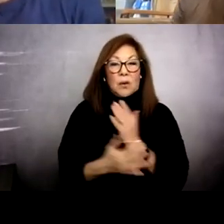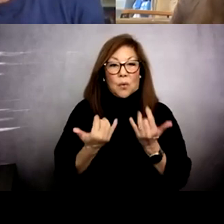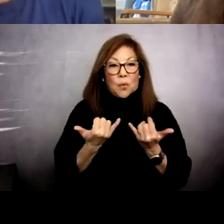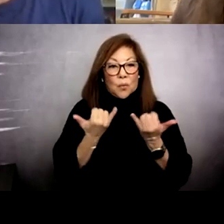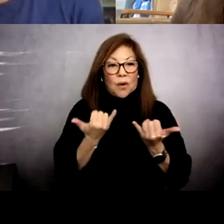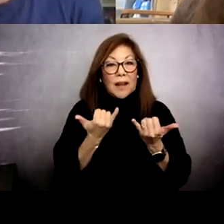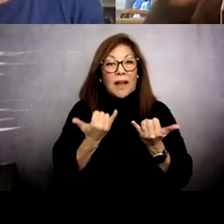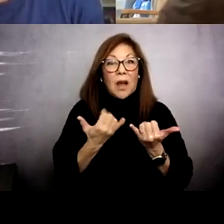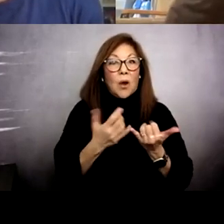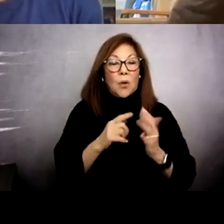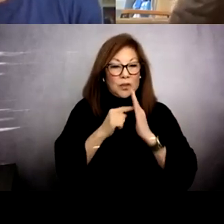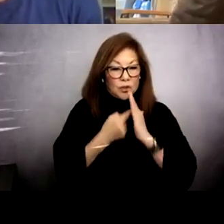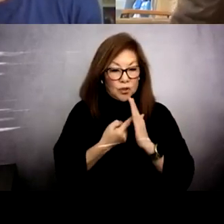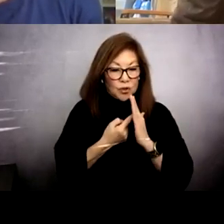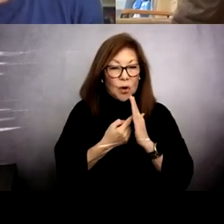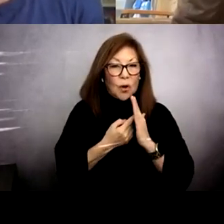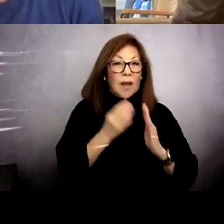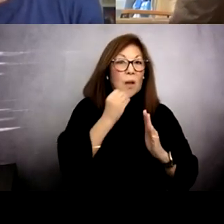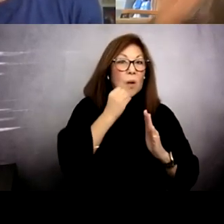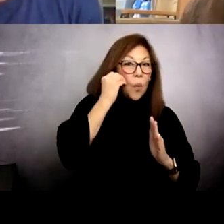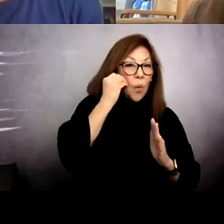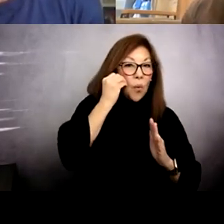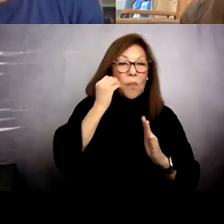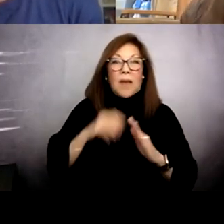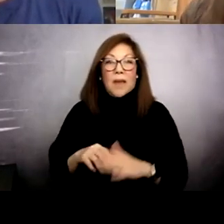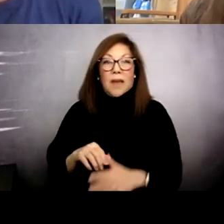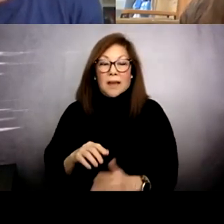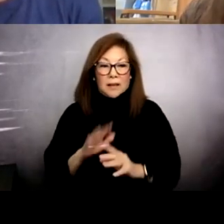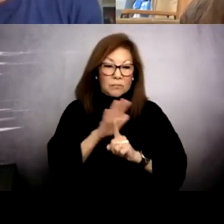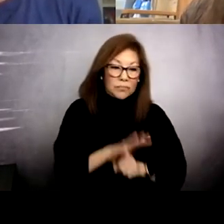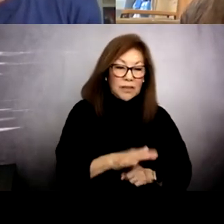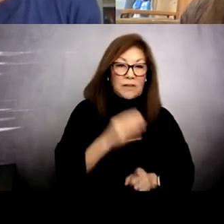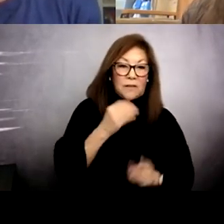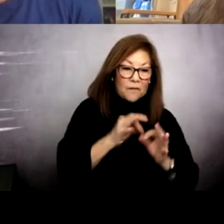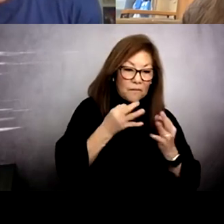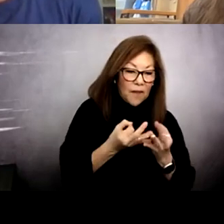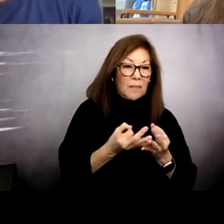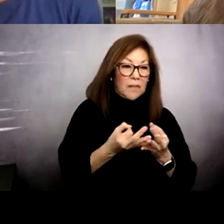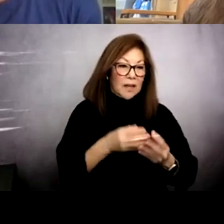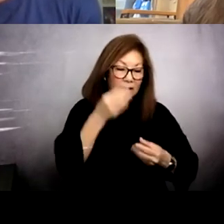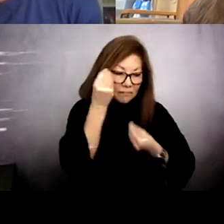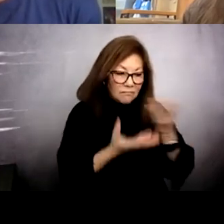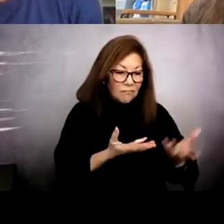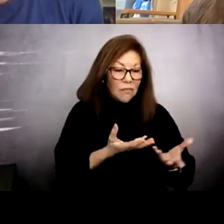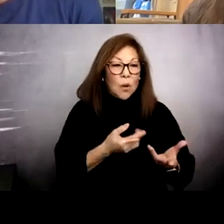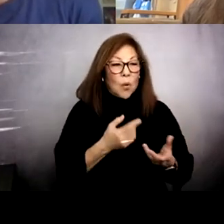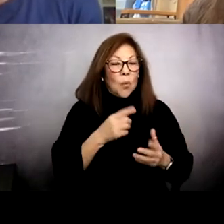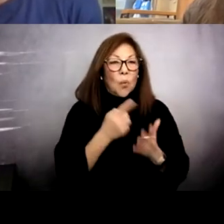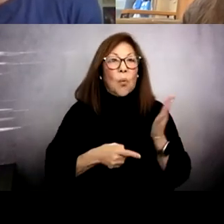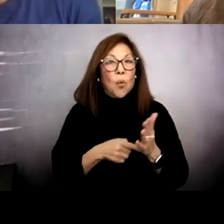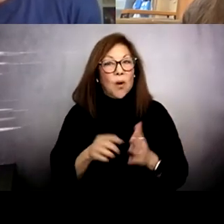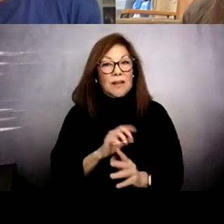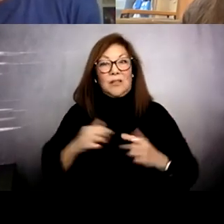in the world, they start at home. They press down upon families and make demands on what survival looks like and what performance of identity, including